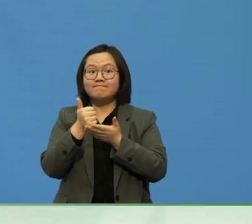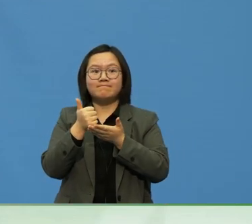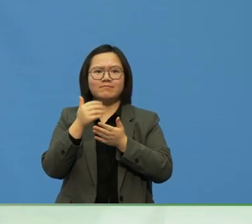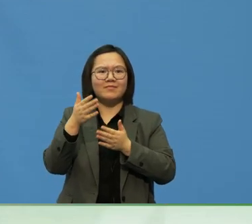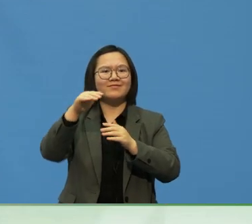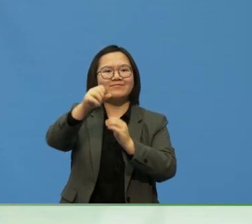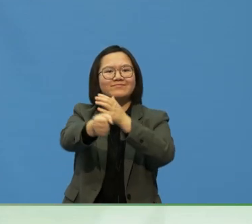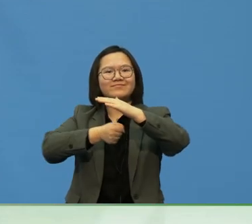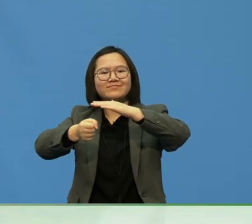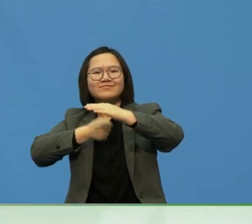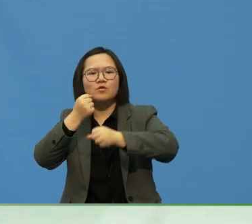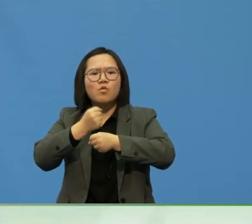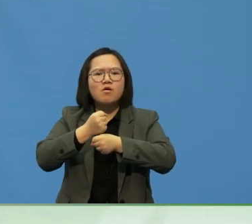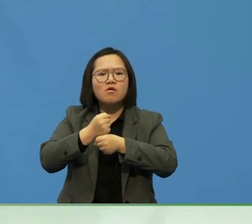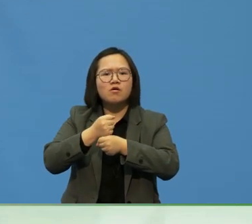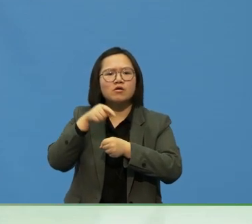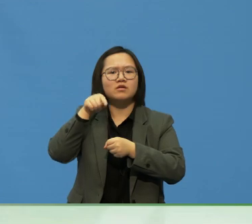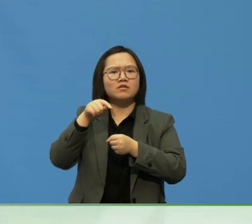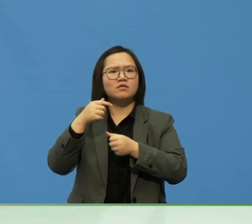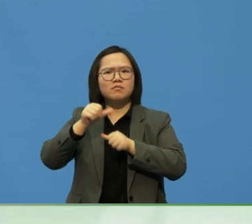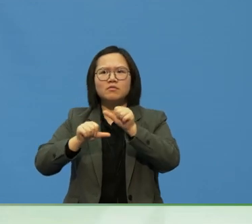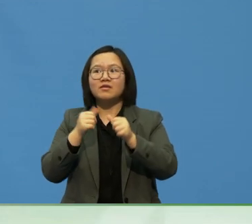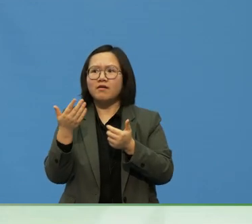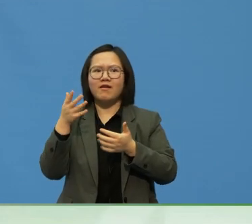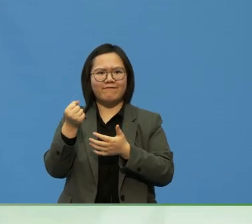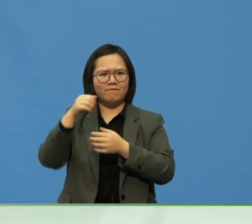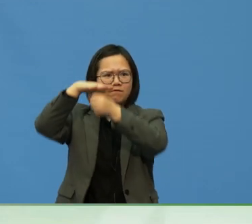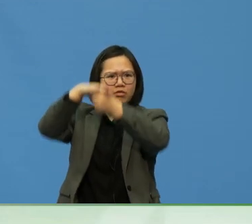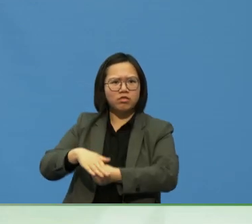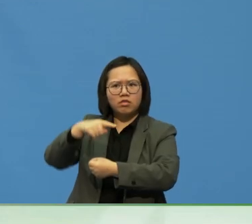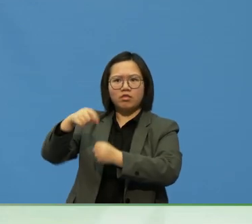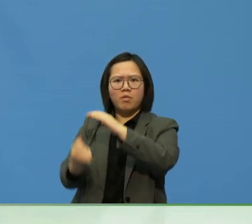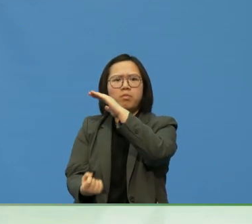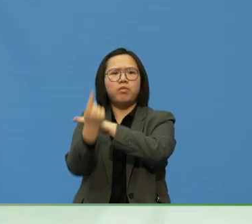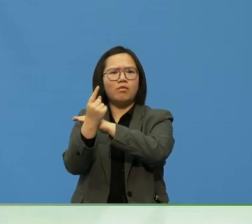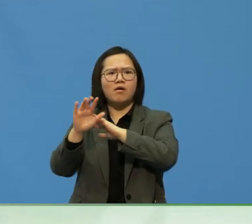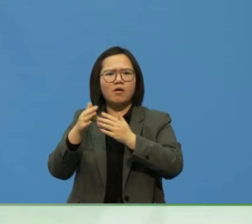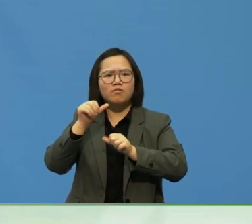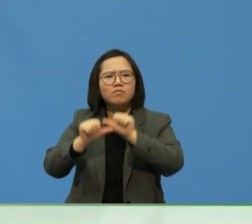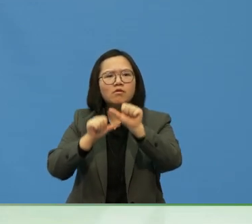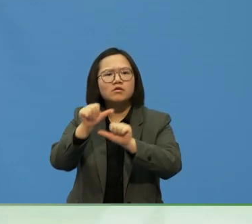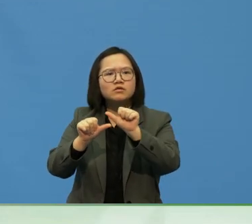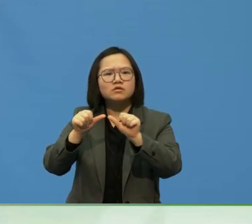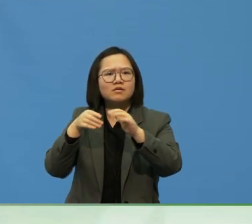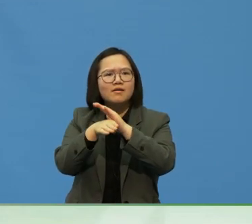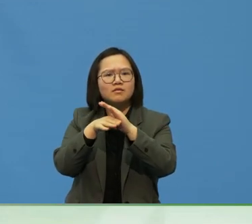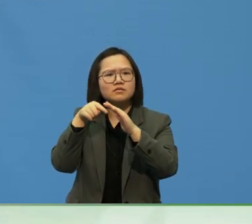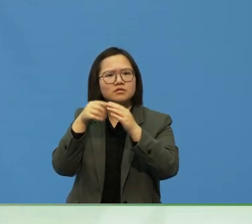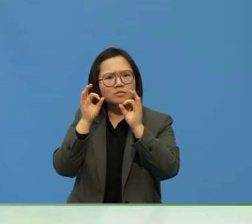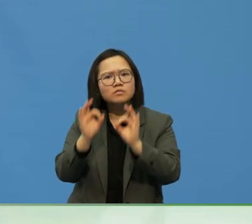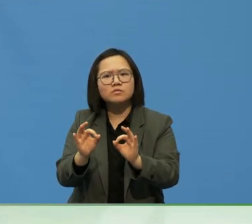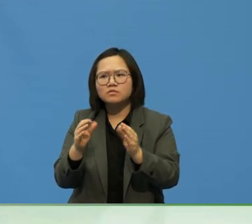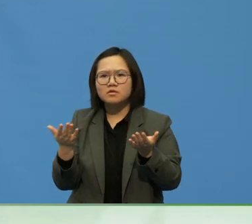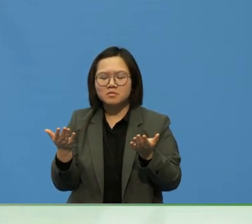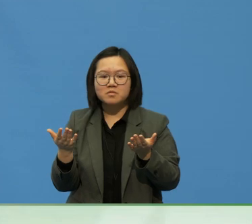for a disabled graduate is discrimination. Just making it crystal clear. So if we could fix that by the end of this conversation,